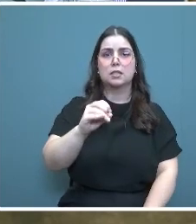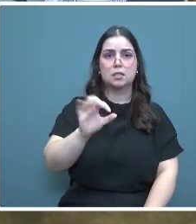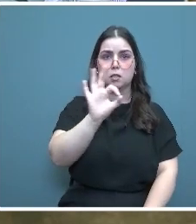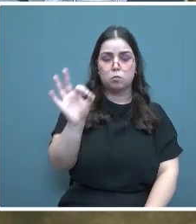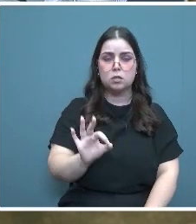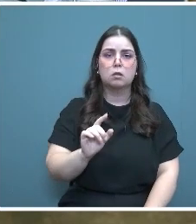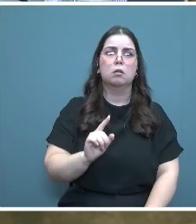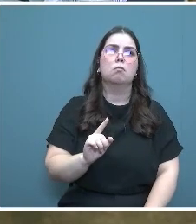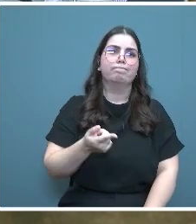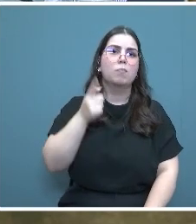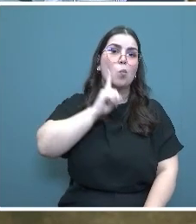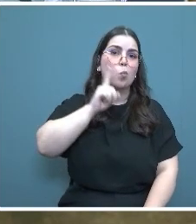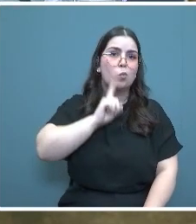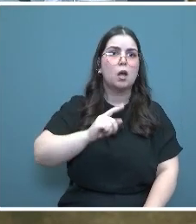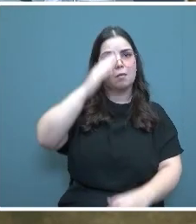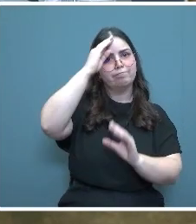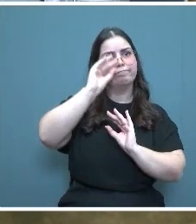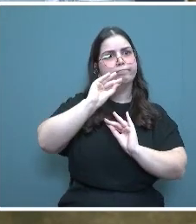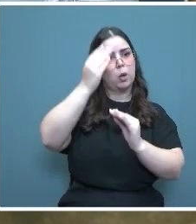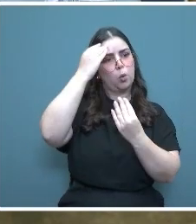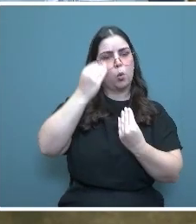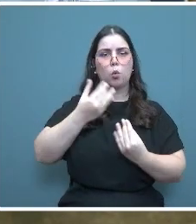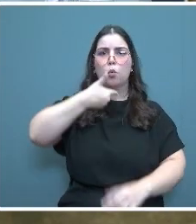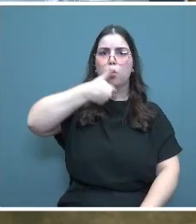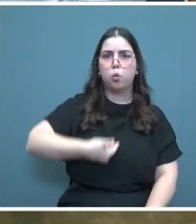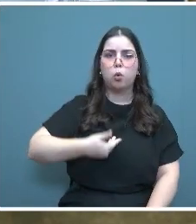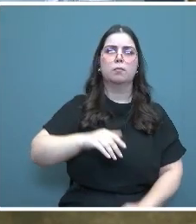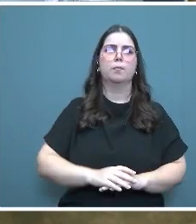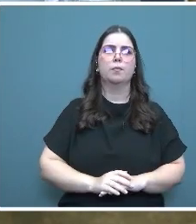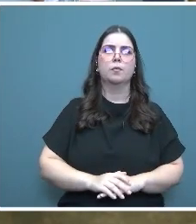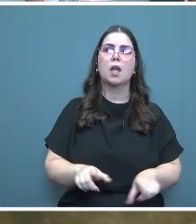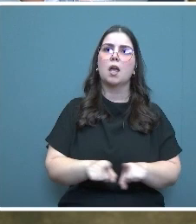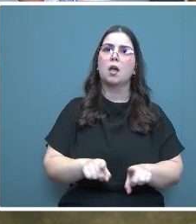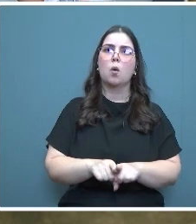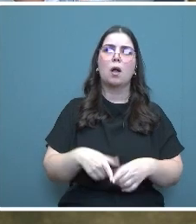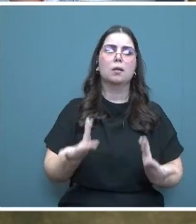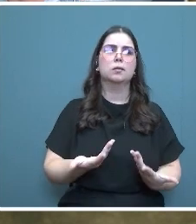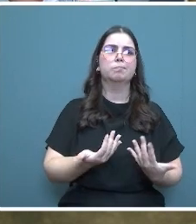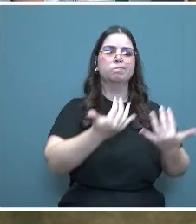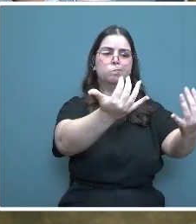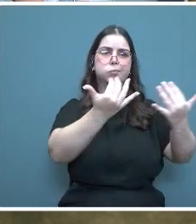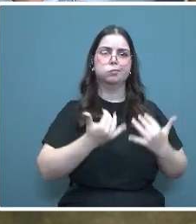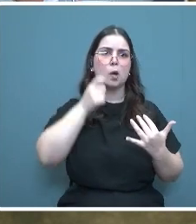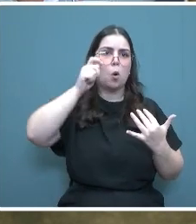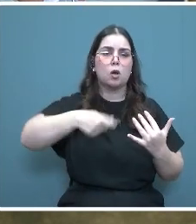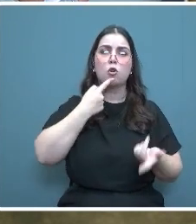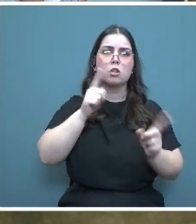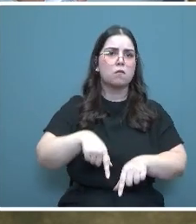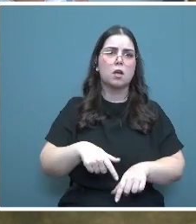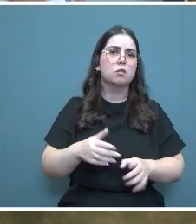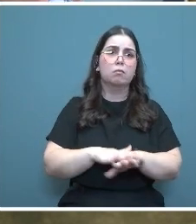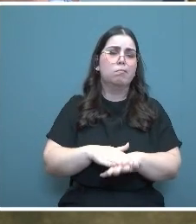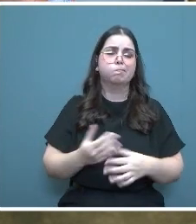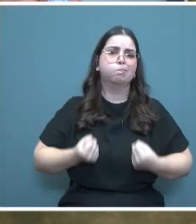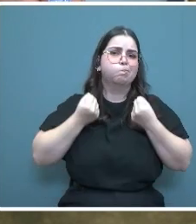women that have high education, that have kids, that are not able to return back because of the war in